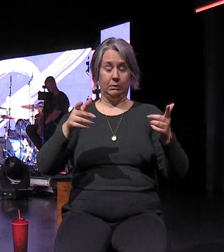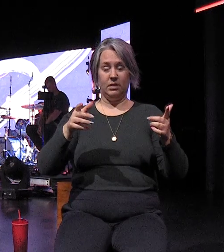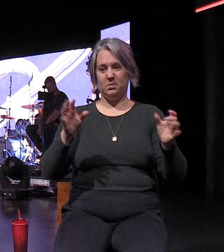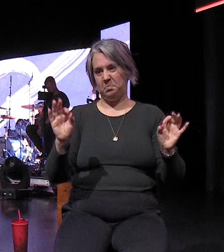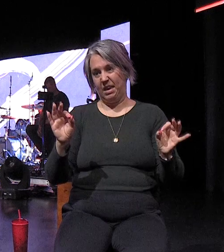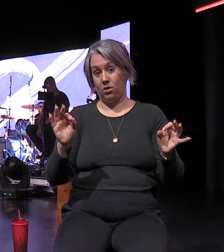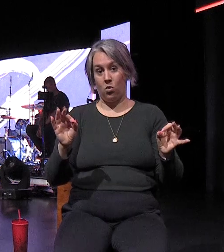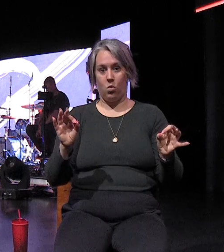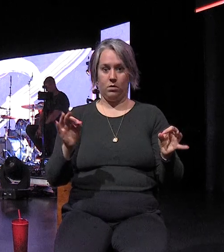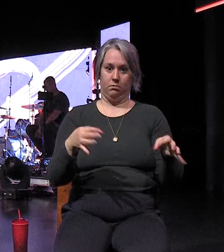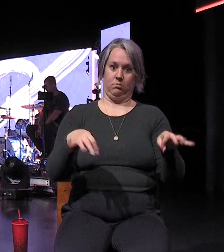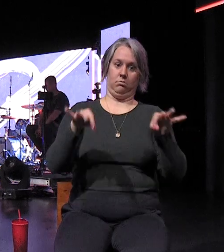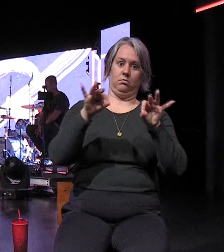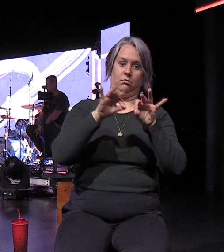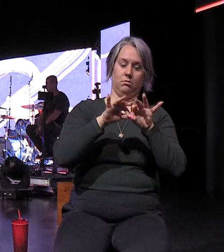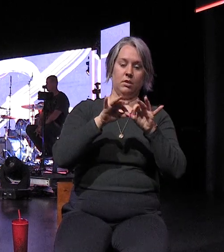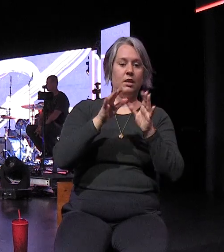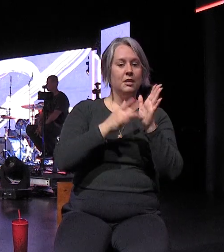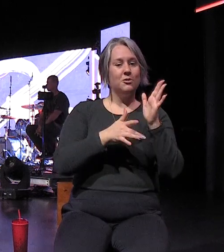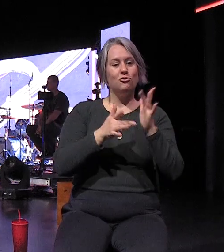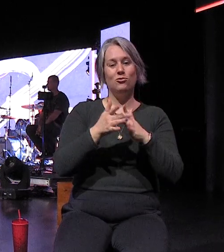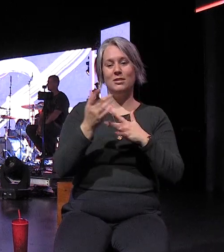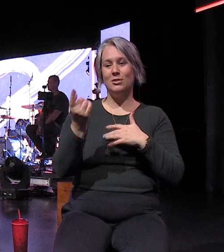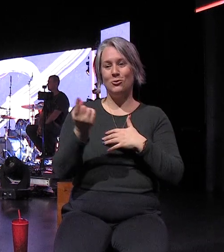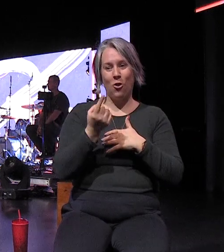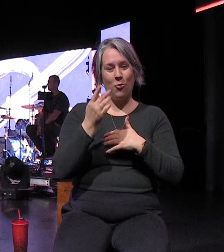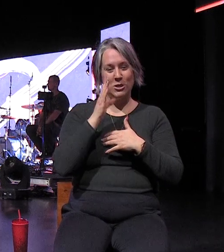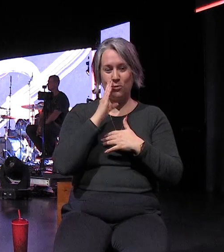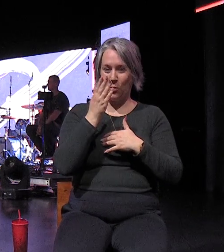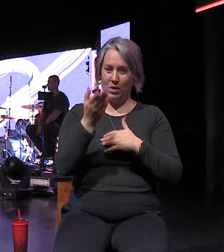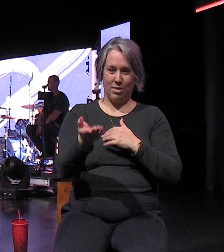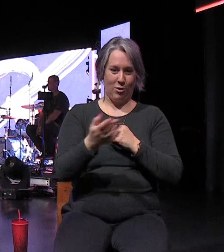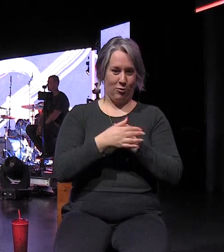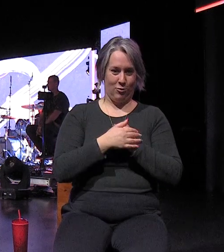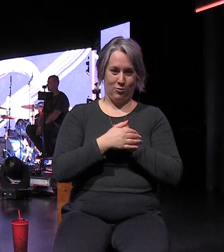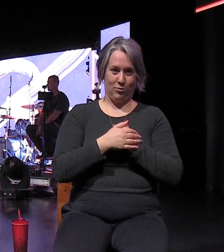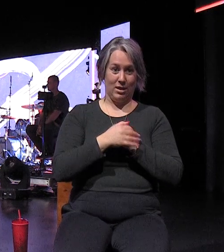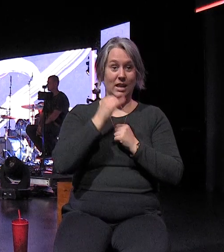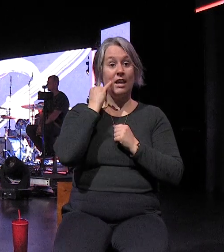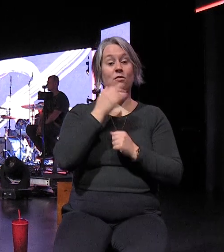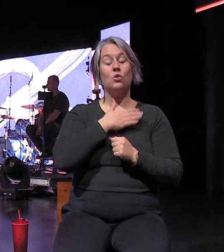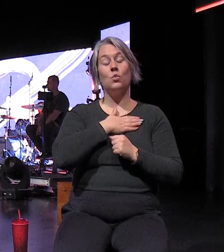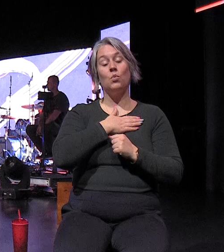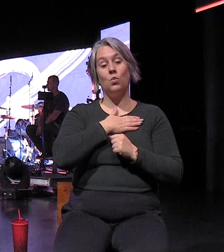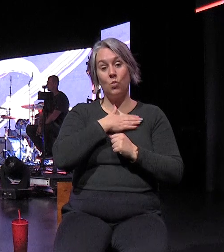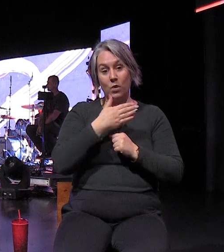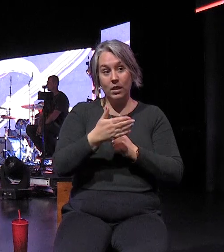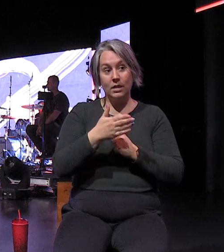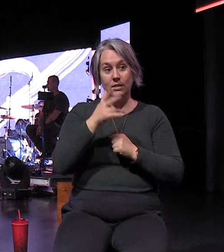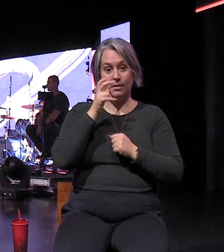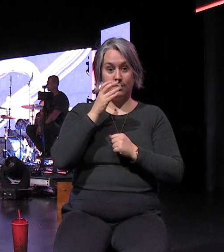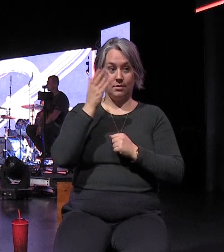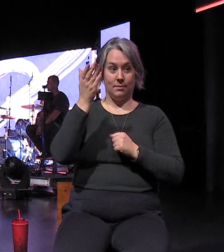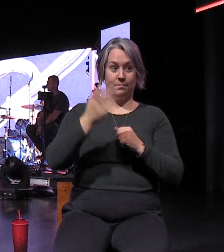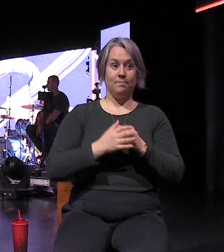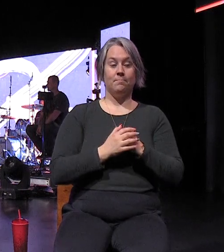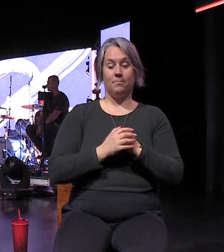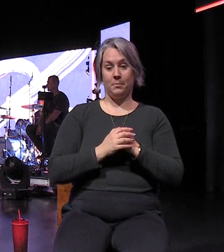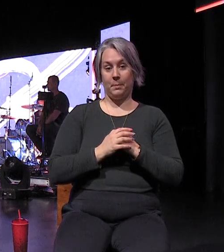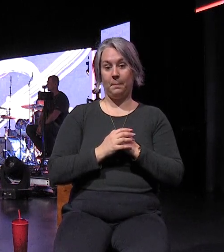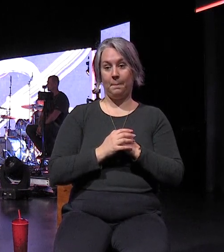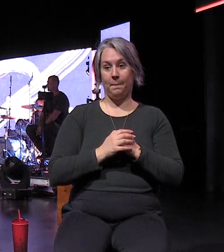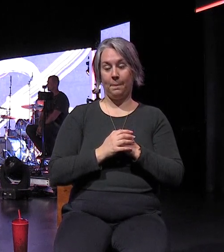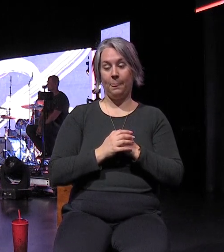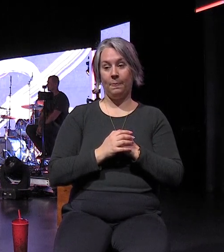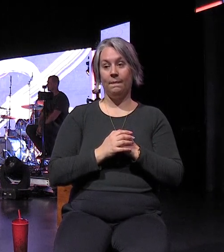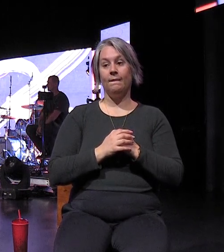And what I found is Jesus will always meet you at that place of surrender if we're open to him. A large crossroad of surrender came to